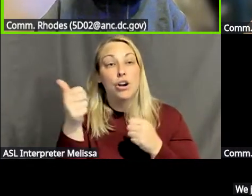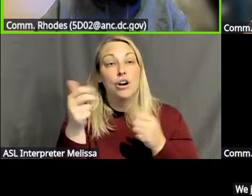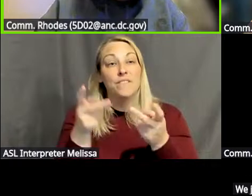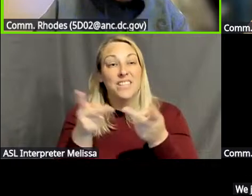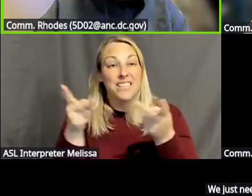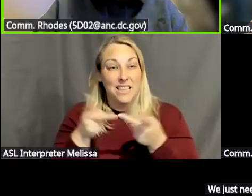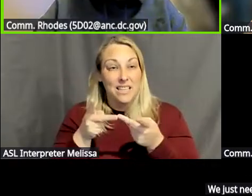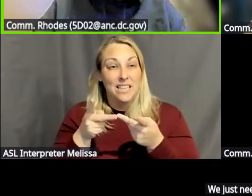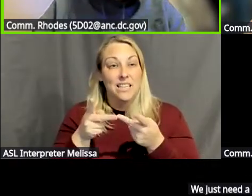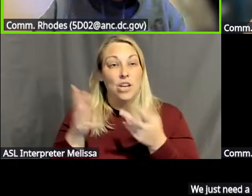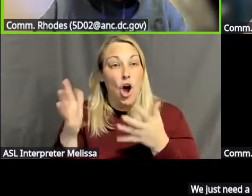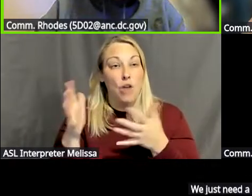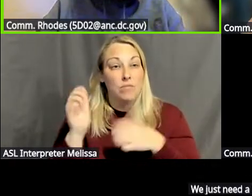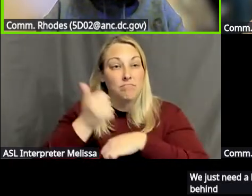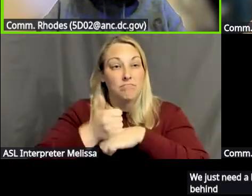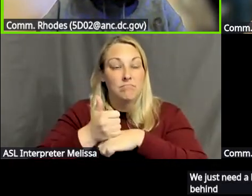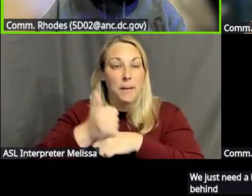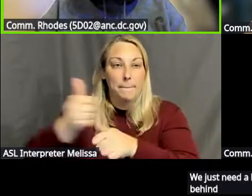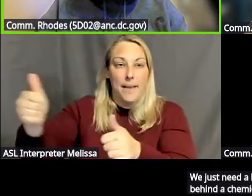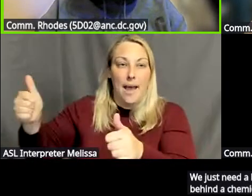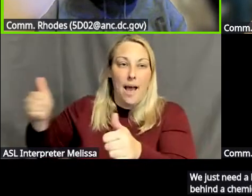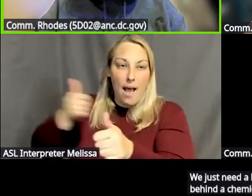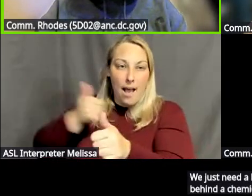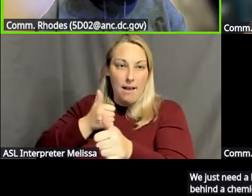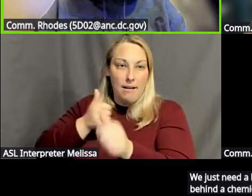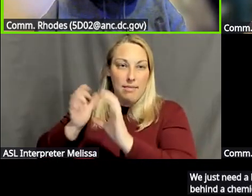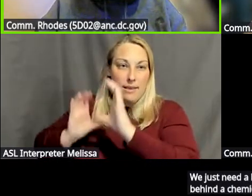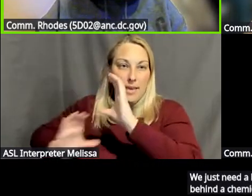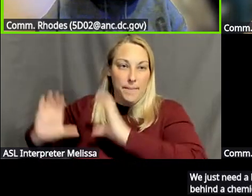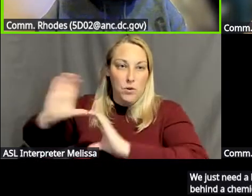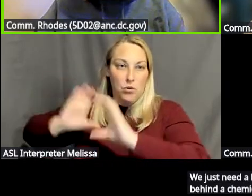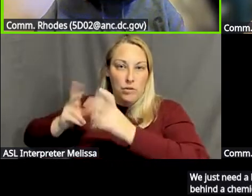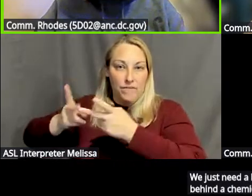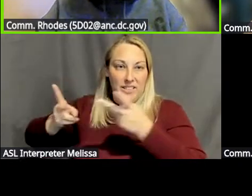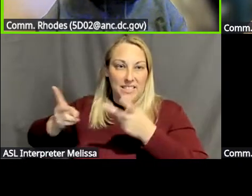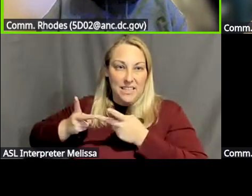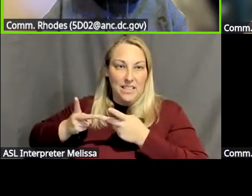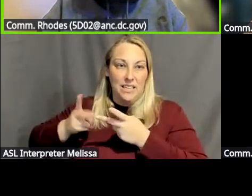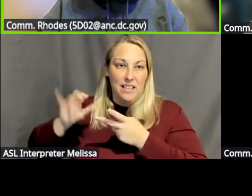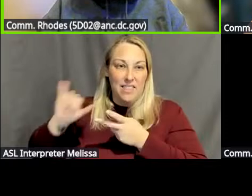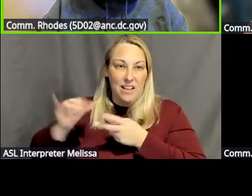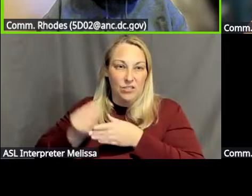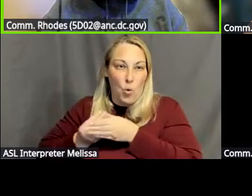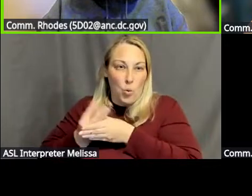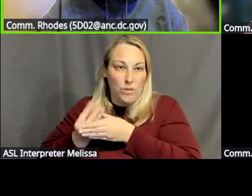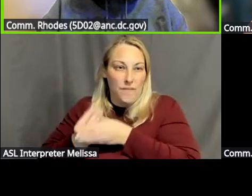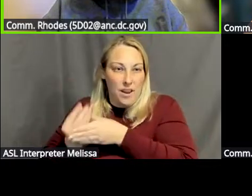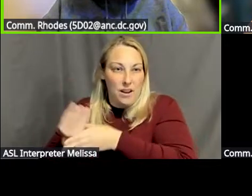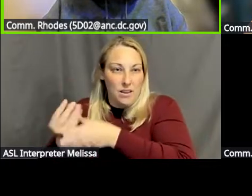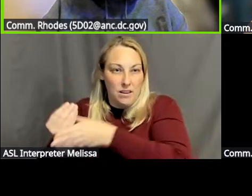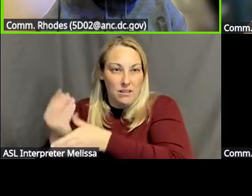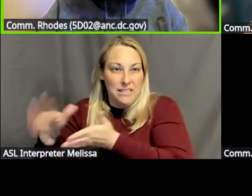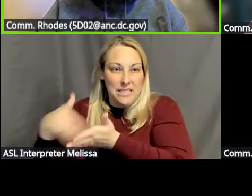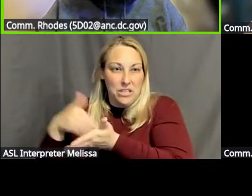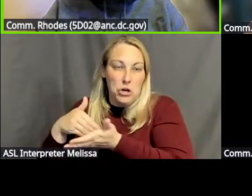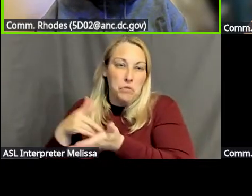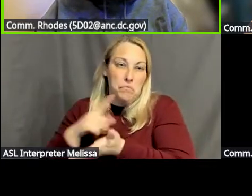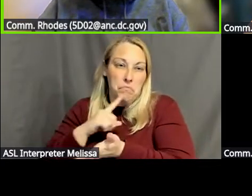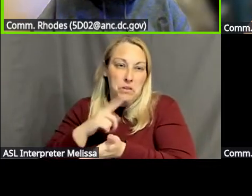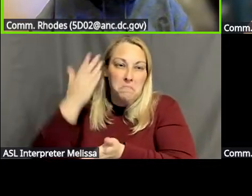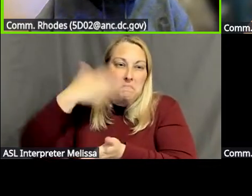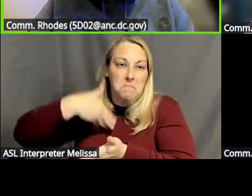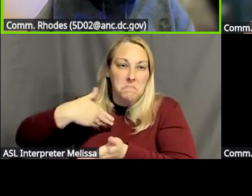is behind the chemical facility. We don't know it's there. And these